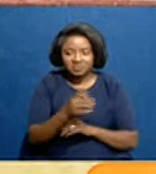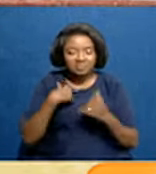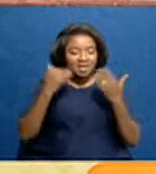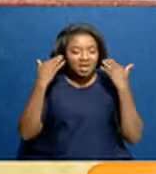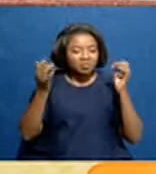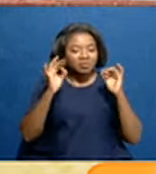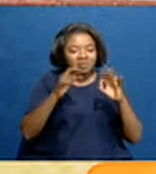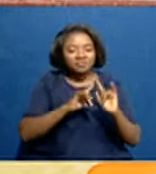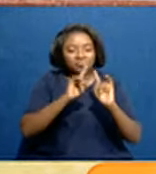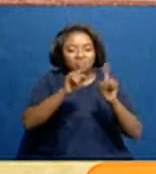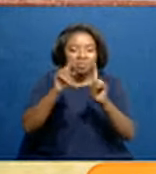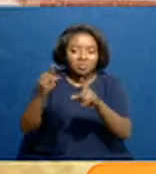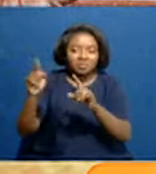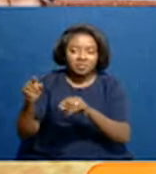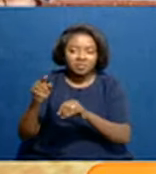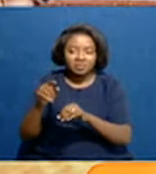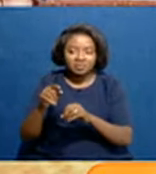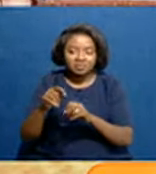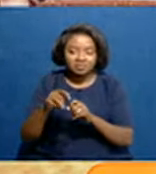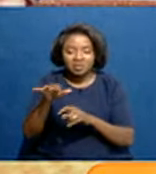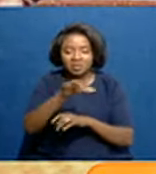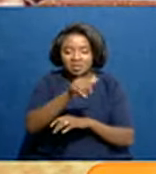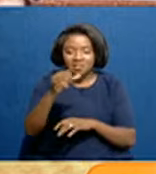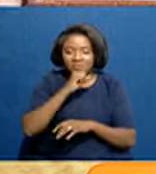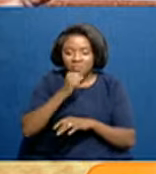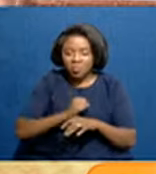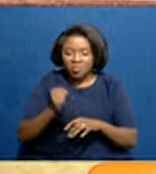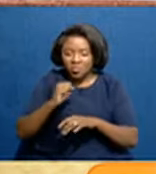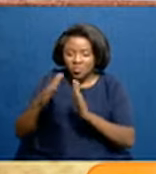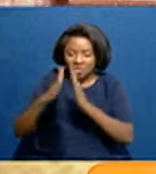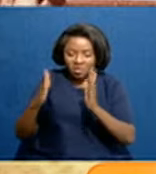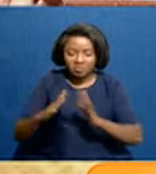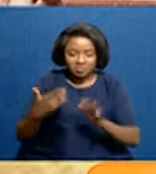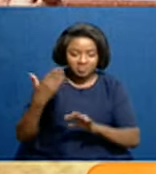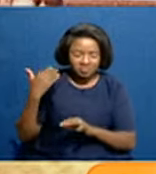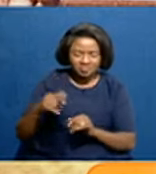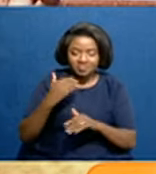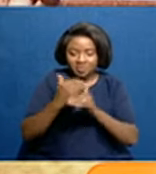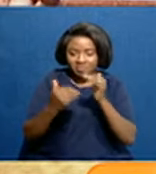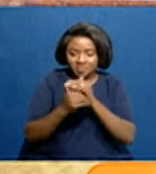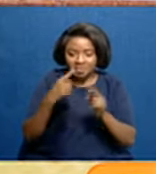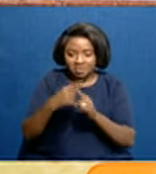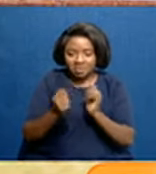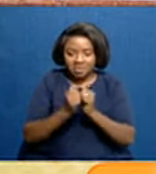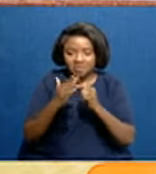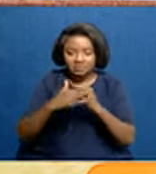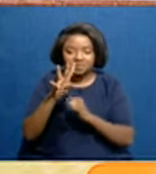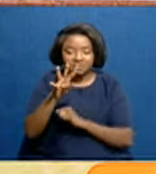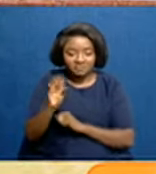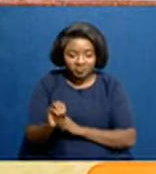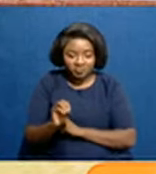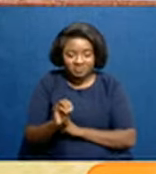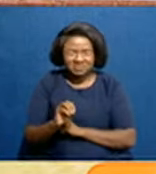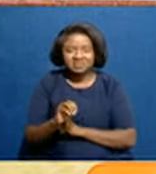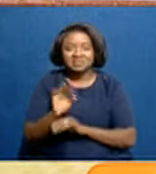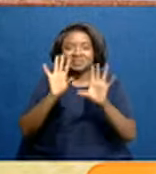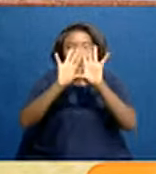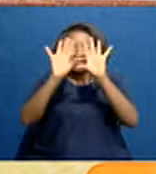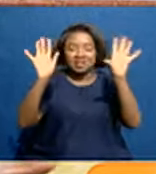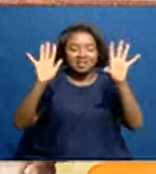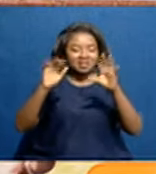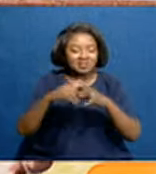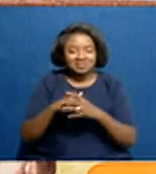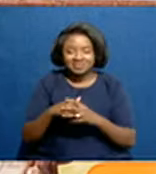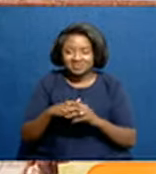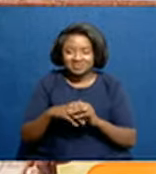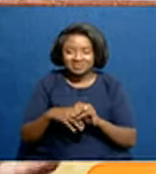to all these old estates, all right? Mm. Built in the 1940s. Asbestos roof. Yeah. They are